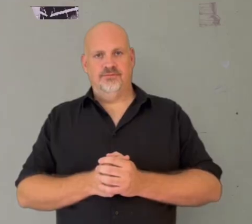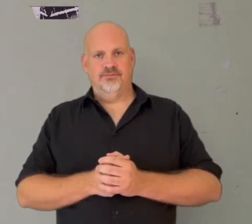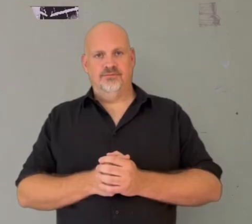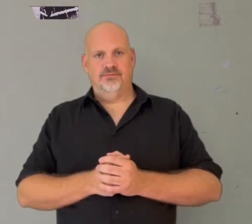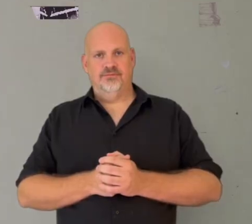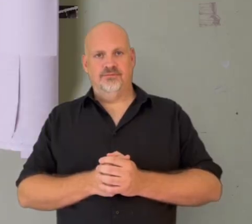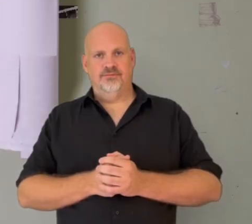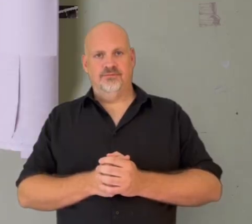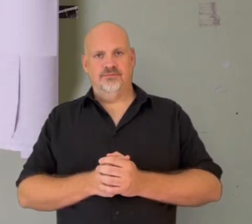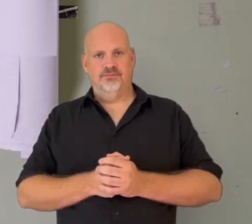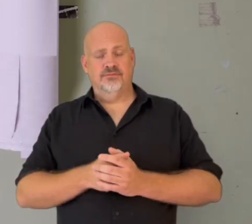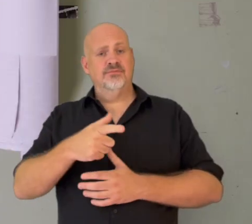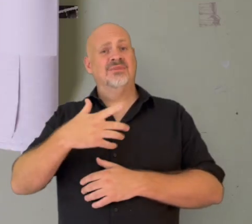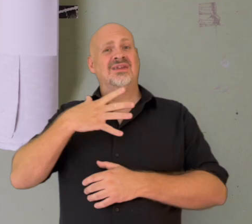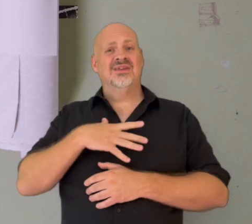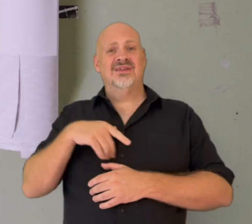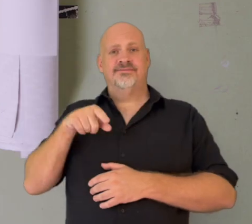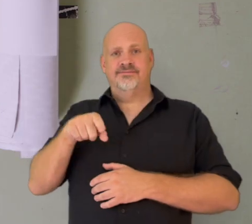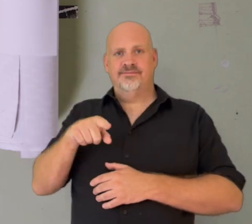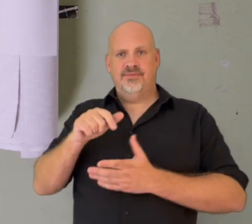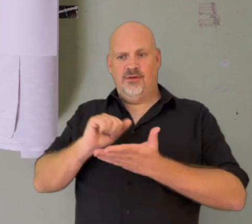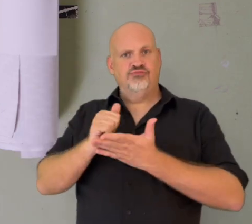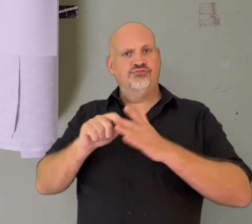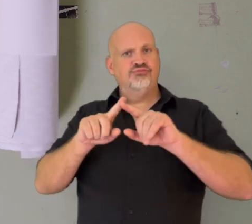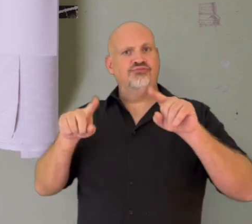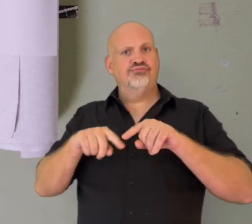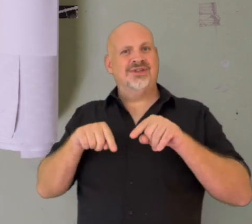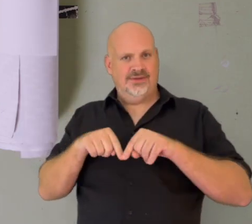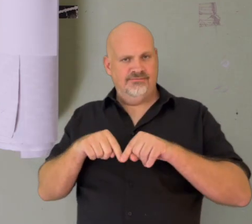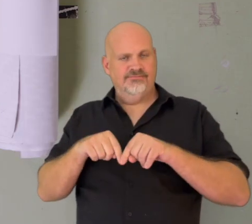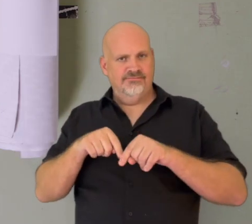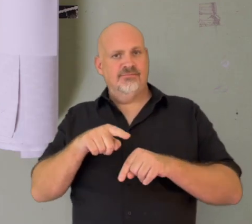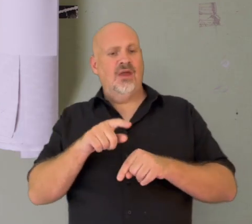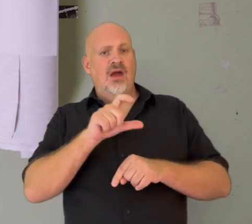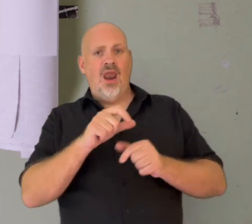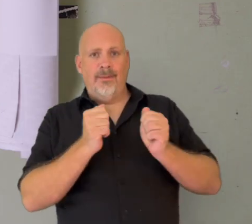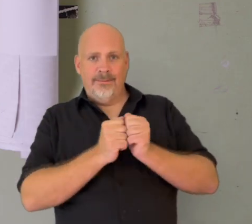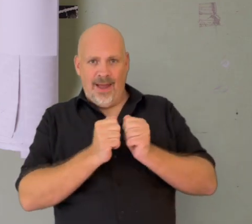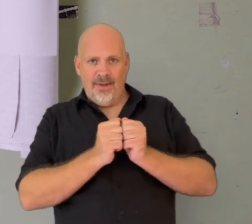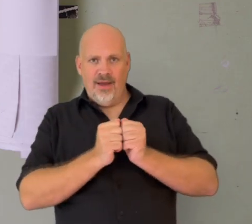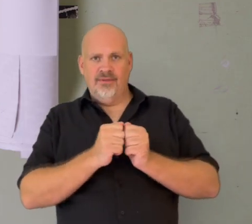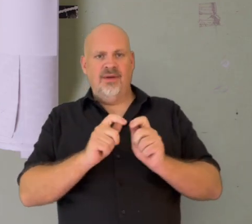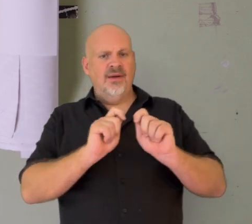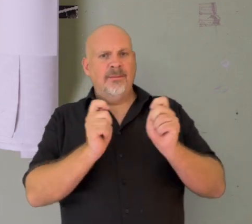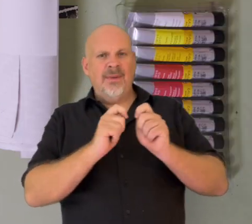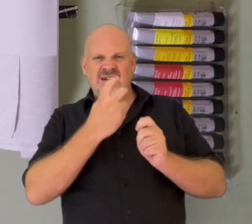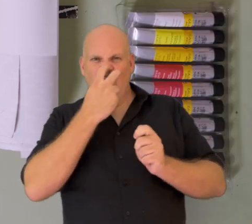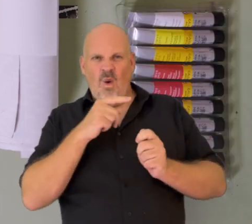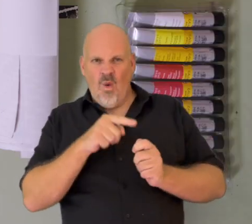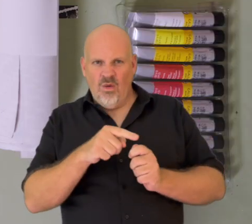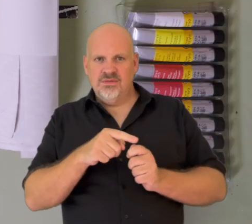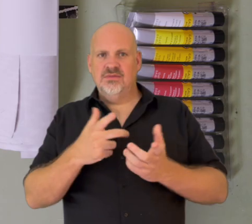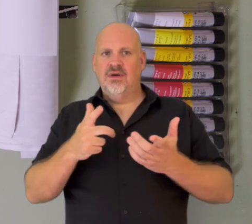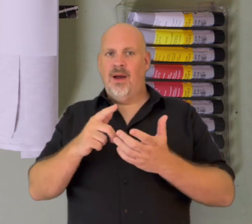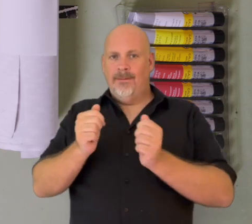You will need a set of Toby Ziegler printouts, some coloured paper, old magazines, tracing paper, acrylic